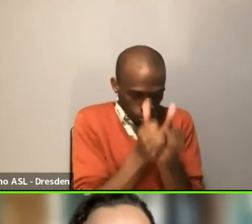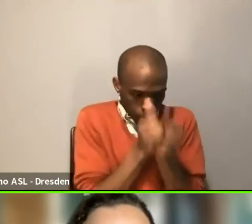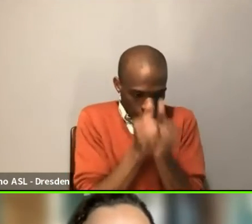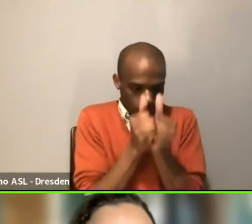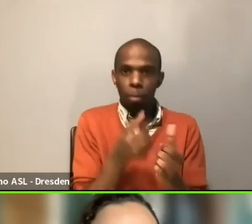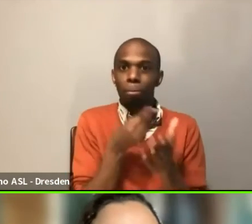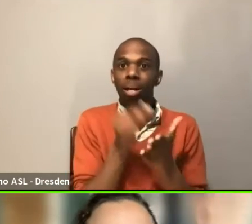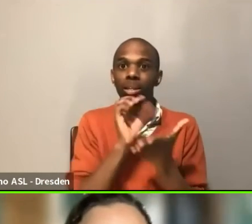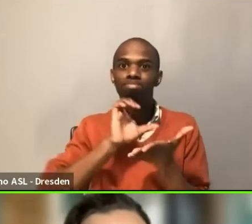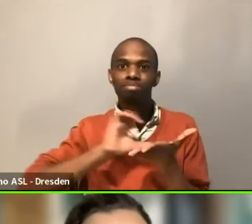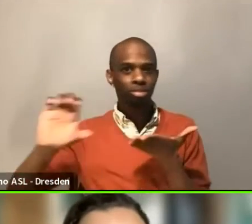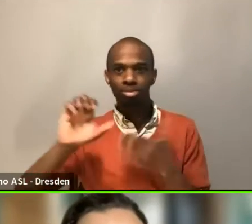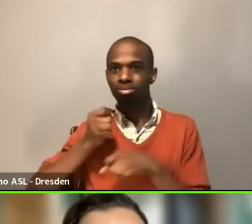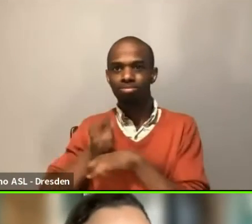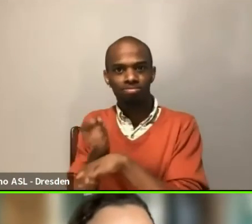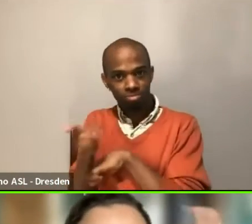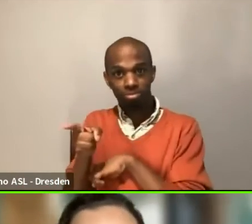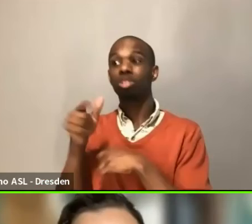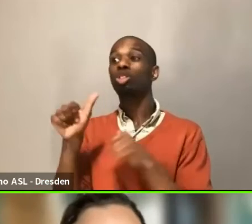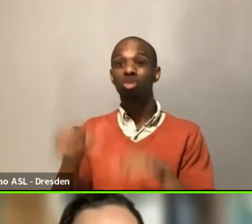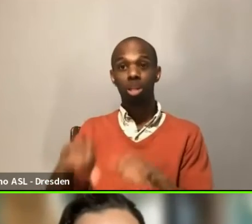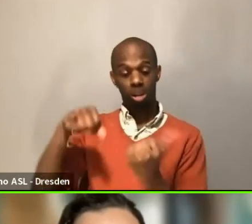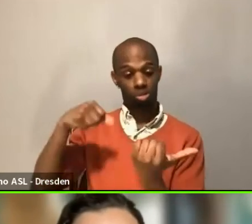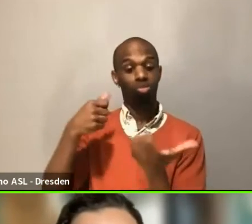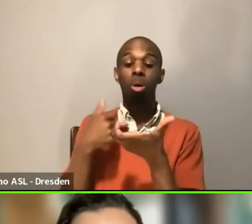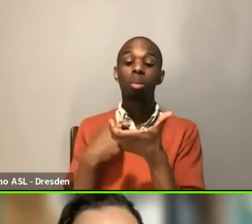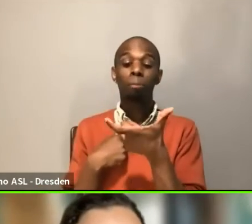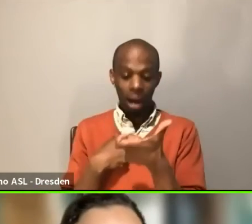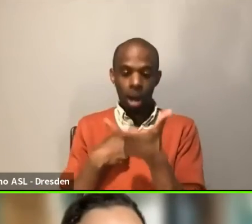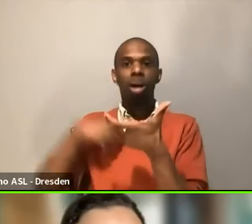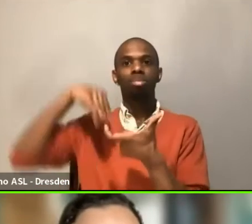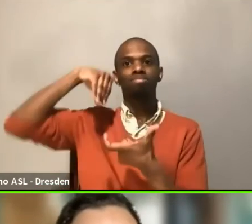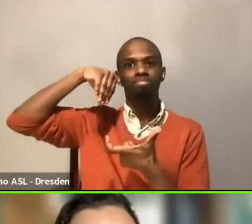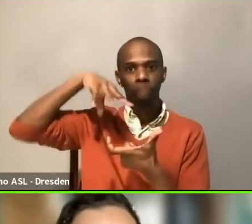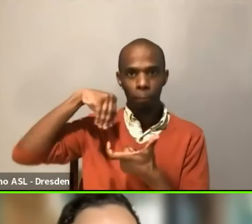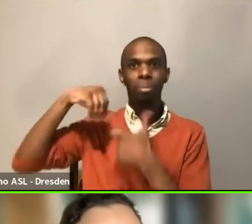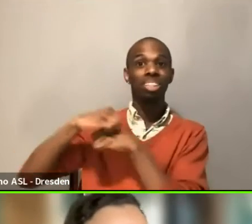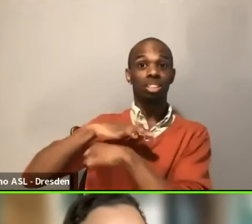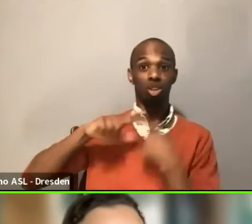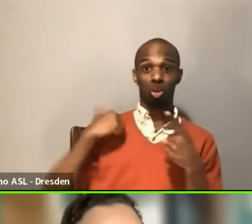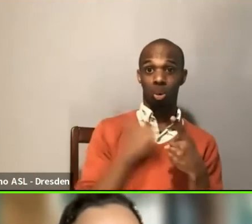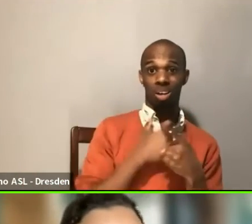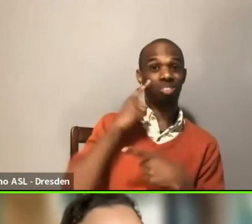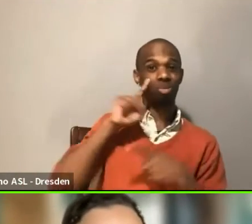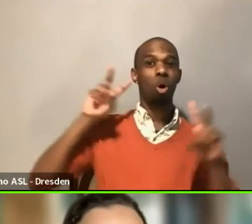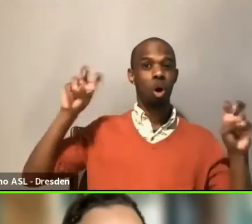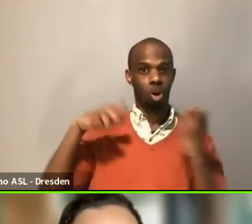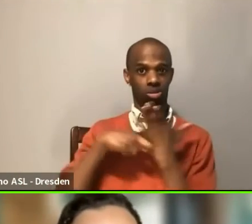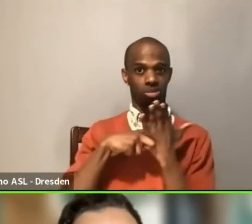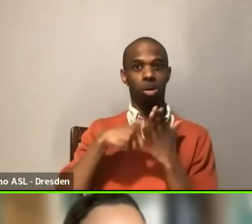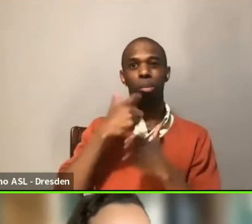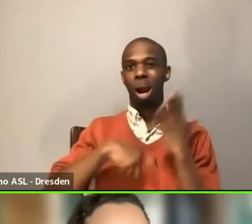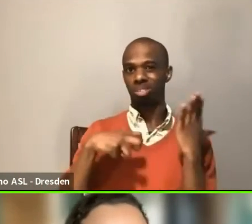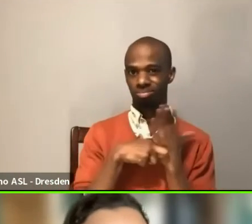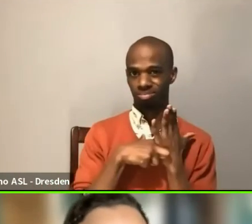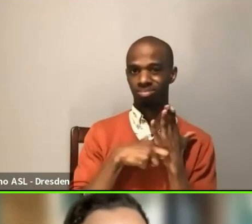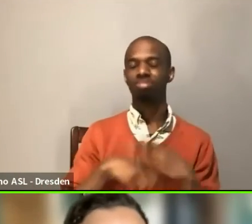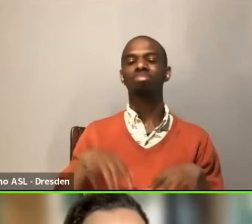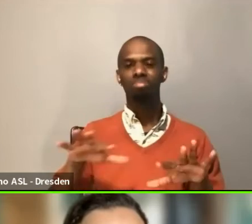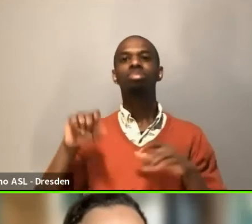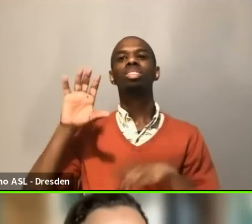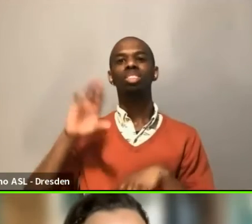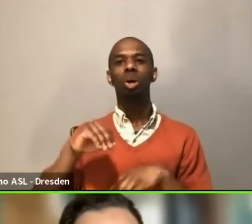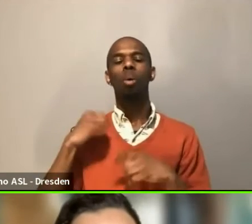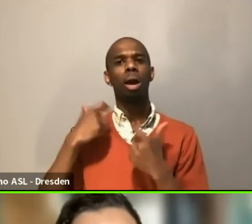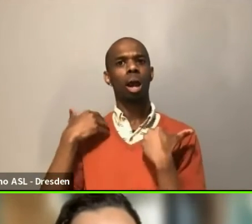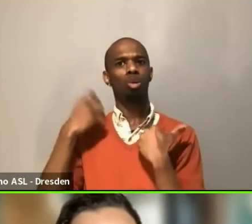I want to do. Like, tell me legally what I need to make this happen. And so like, she went through the steps. like, okay, this is the papers that you need and all that stuff. And so like, that's